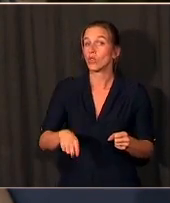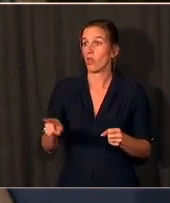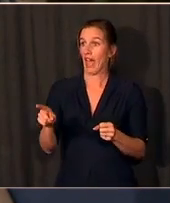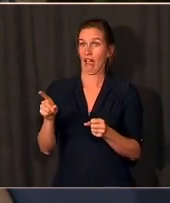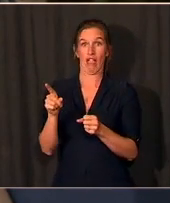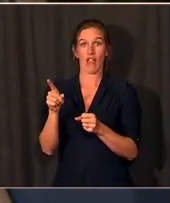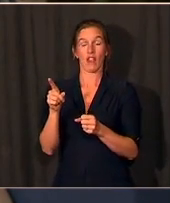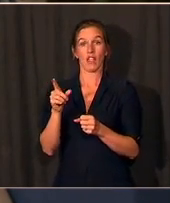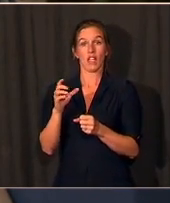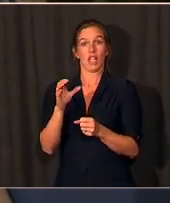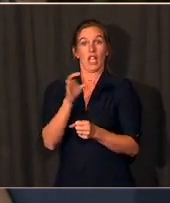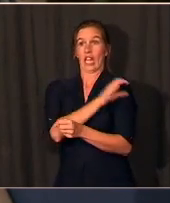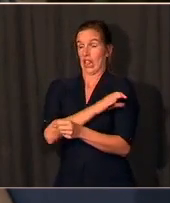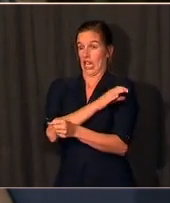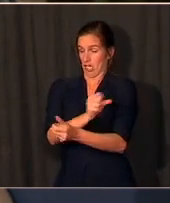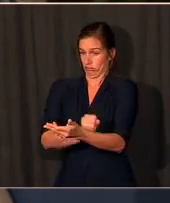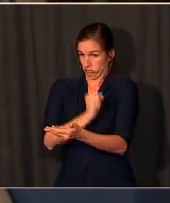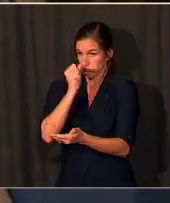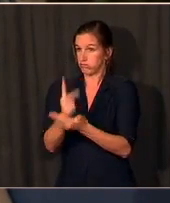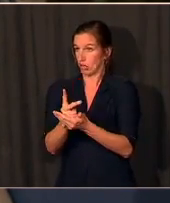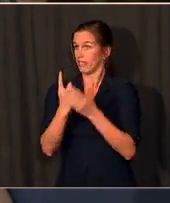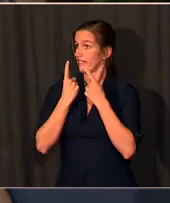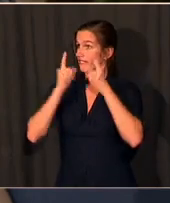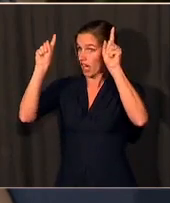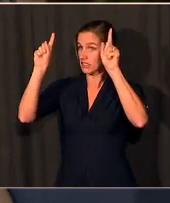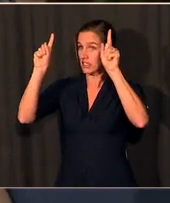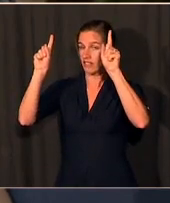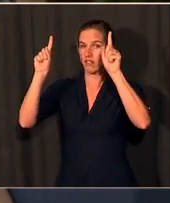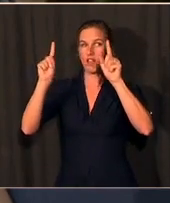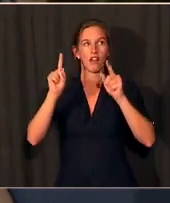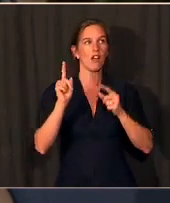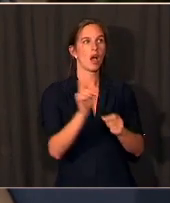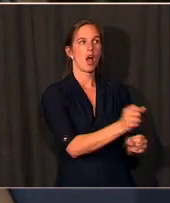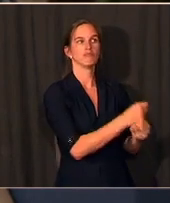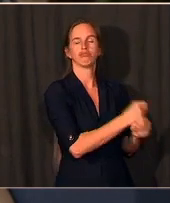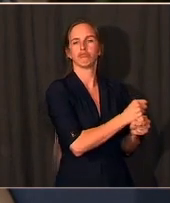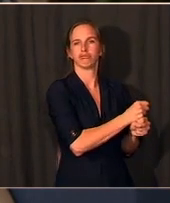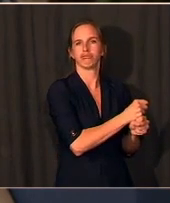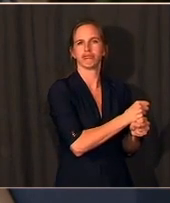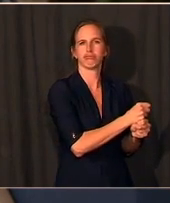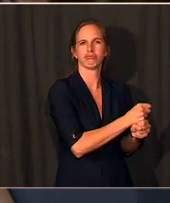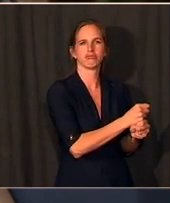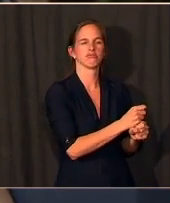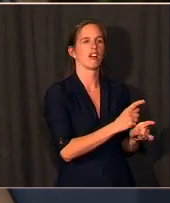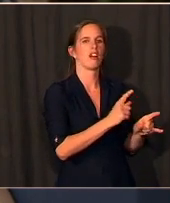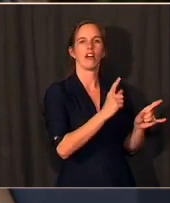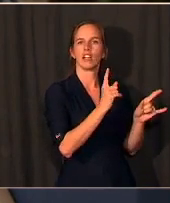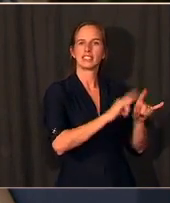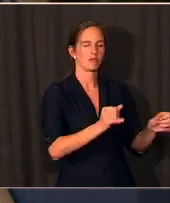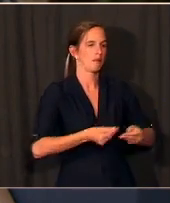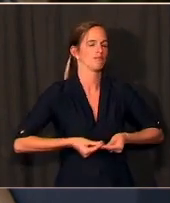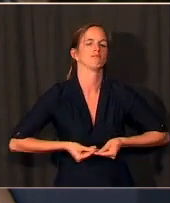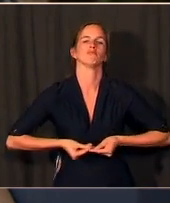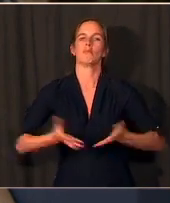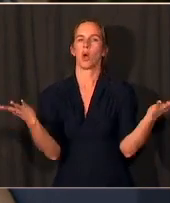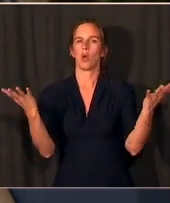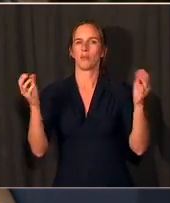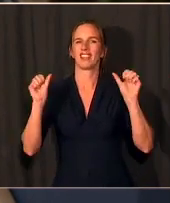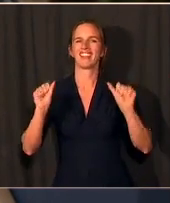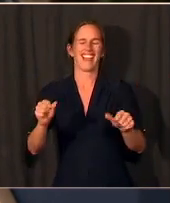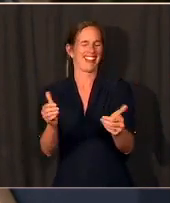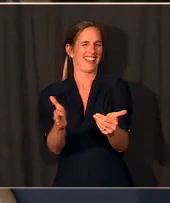clinical efficacy demonstration with these vaccines, we would also have vaccine doses to be able to